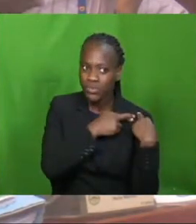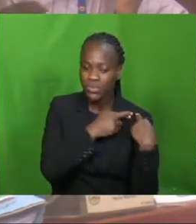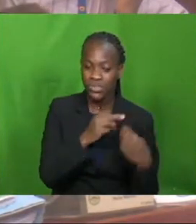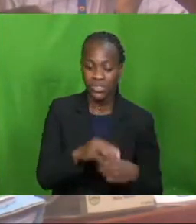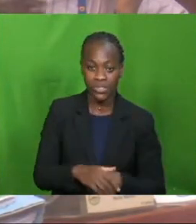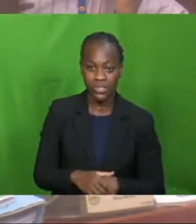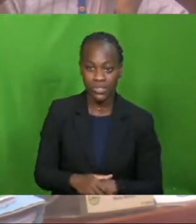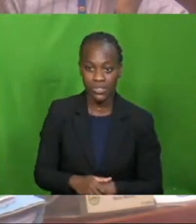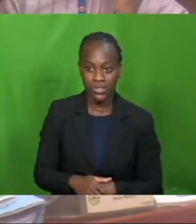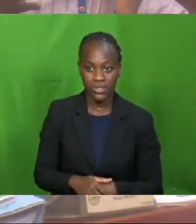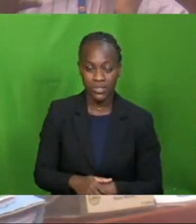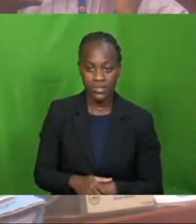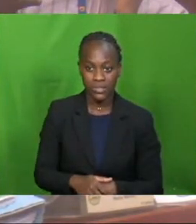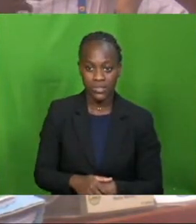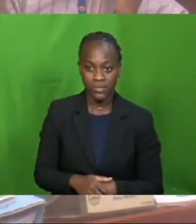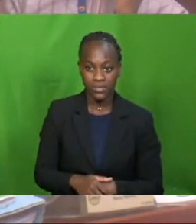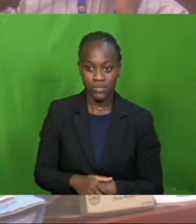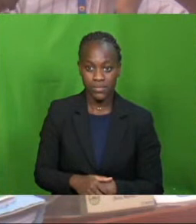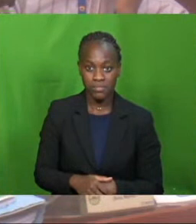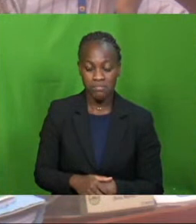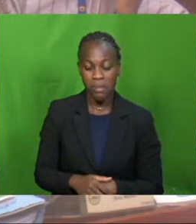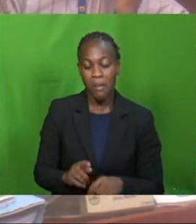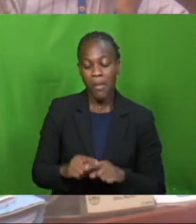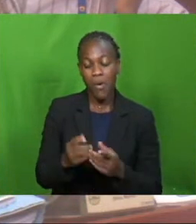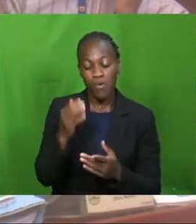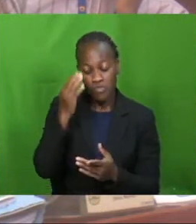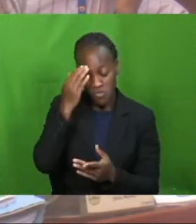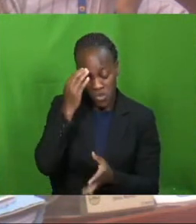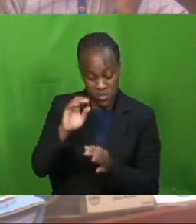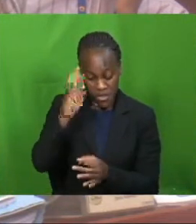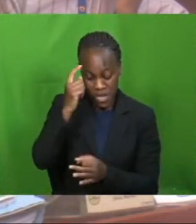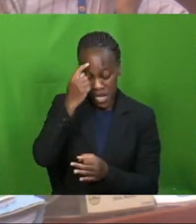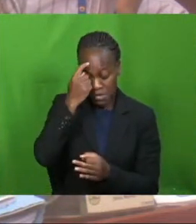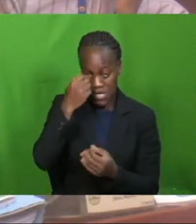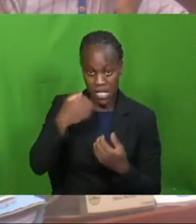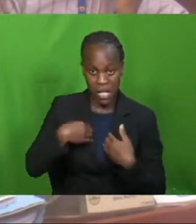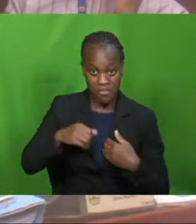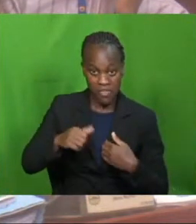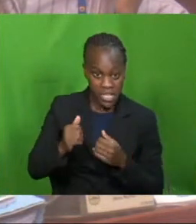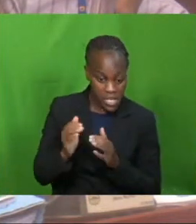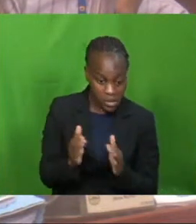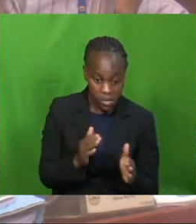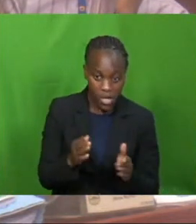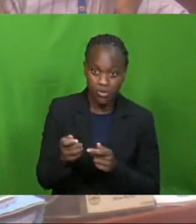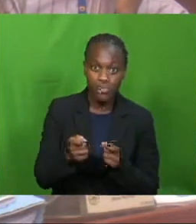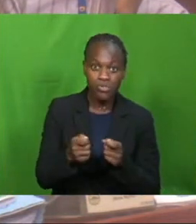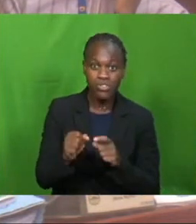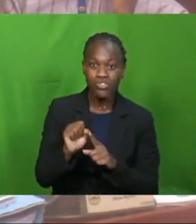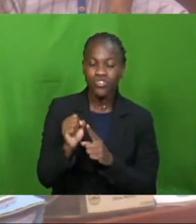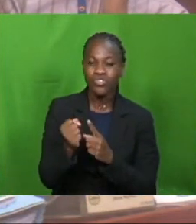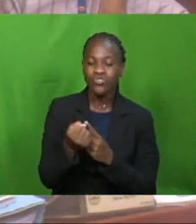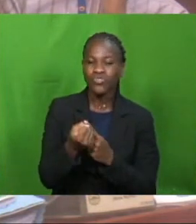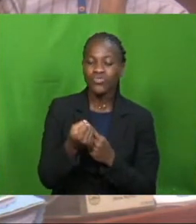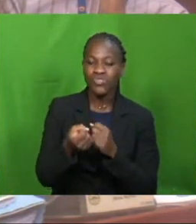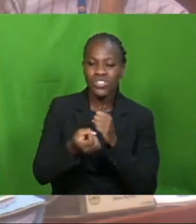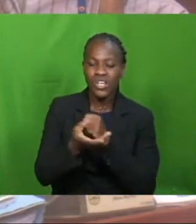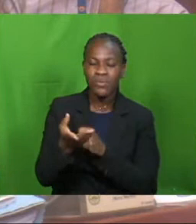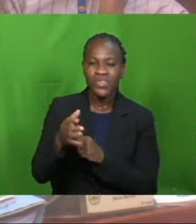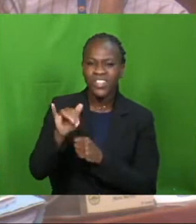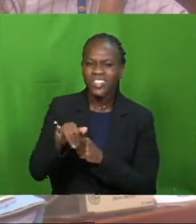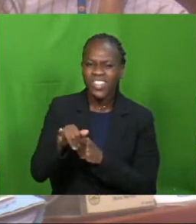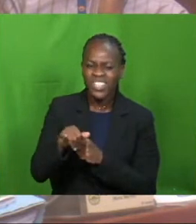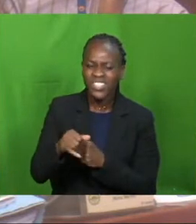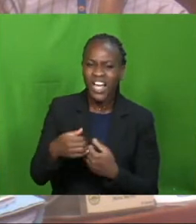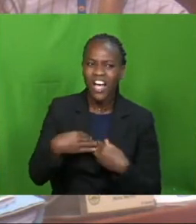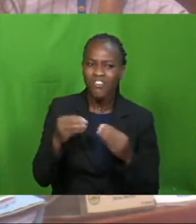minister whether government has any intentions to regulate social media since it has become a toxic source of